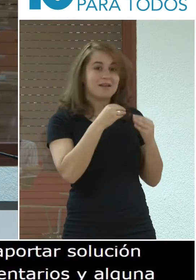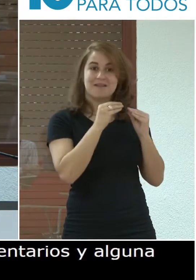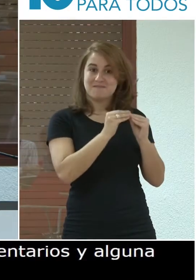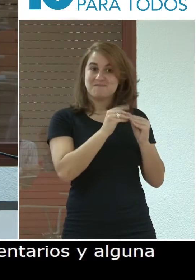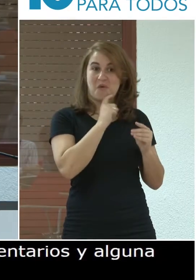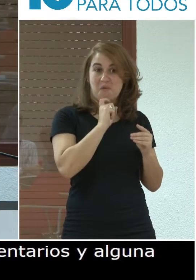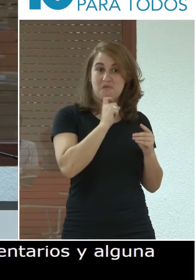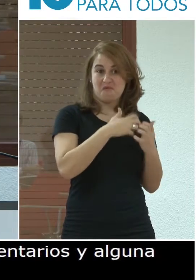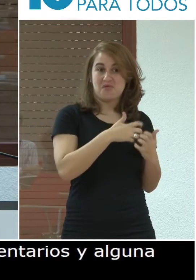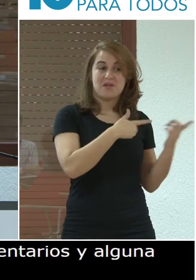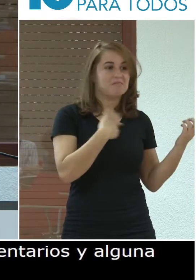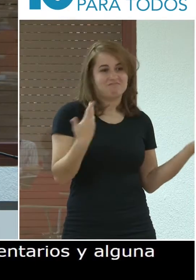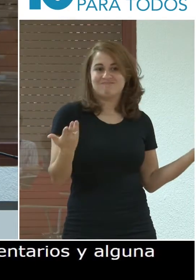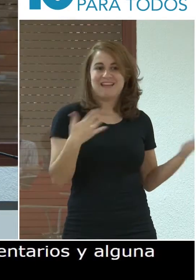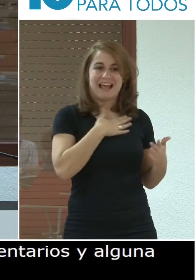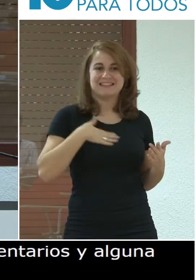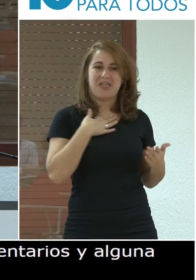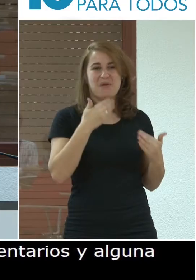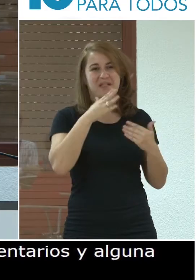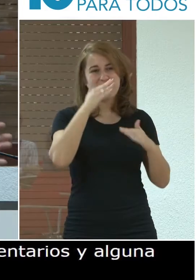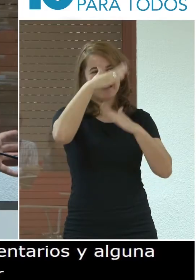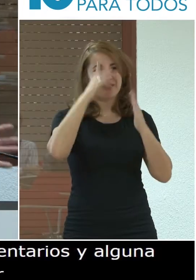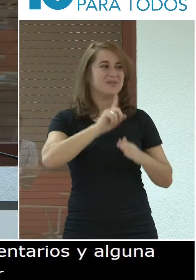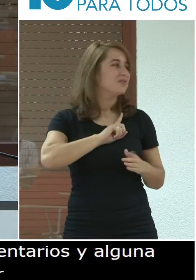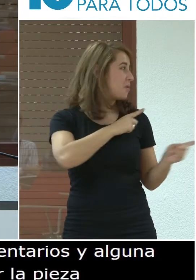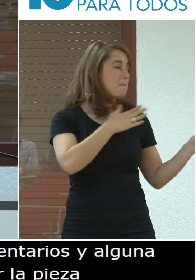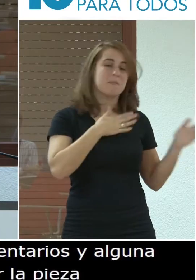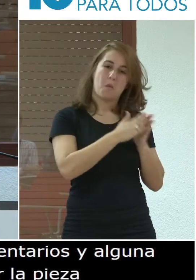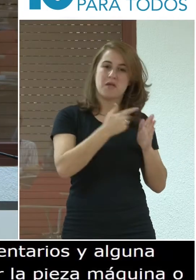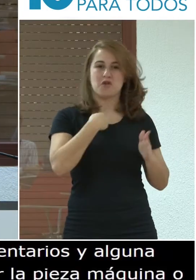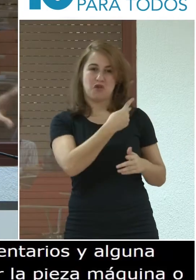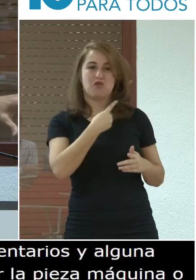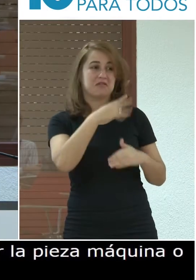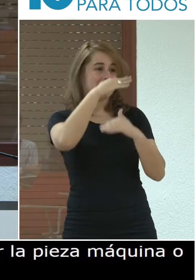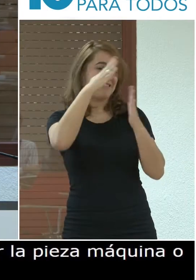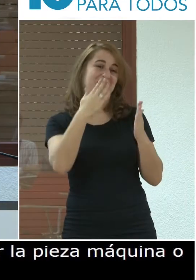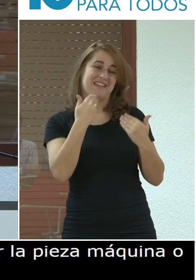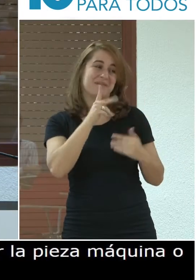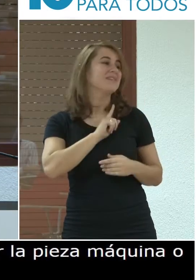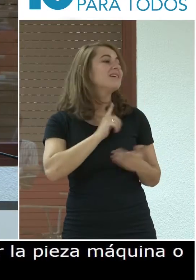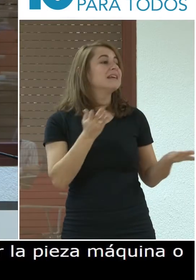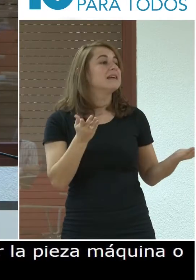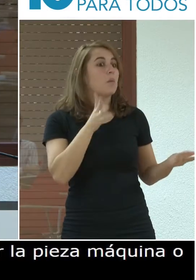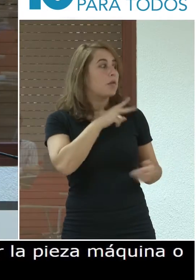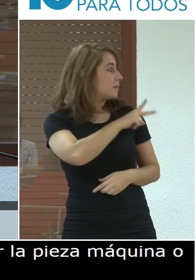come here to see the machine or the piece, we will be more than happy to help you. Thank you very much for your kind